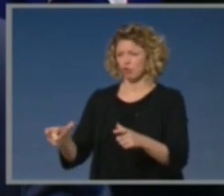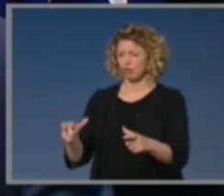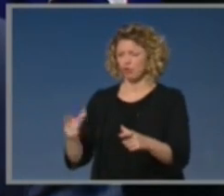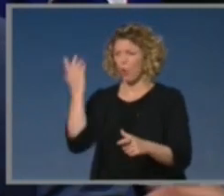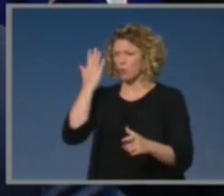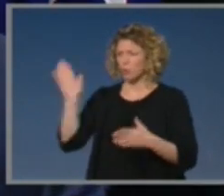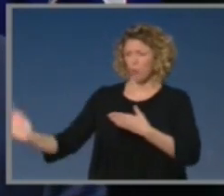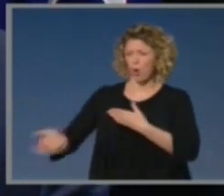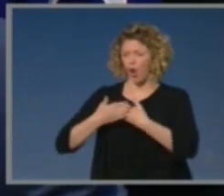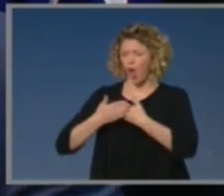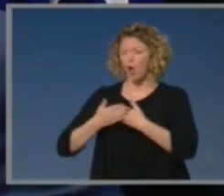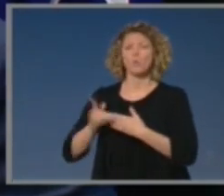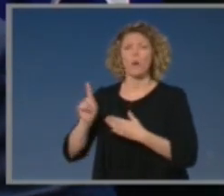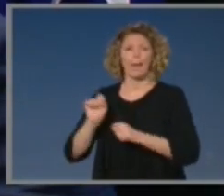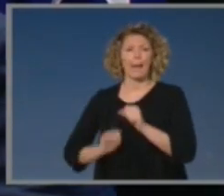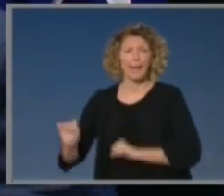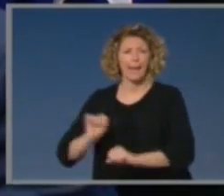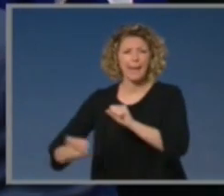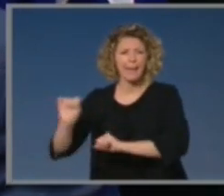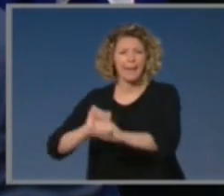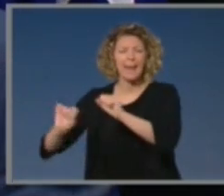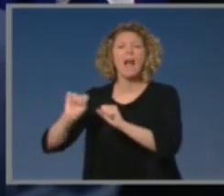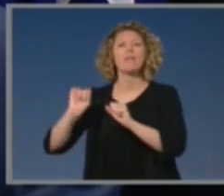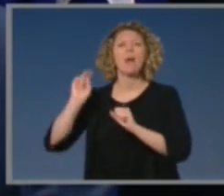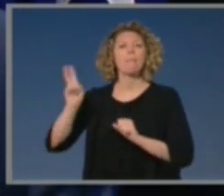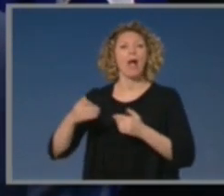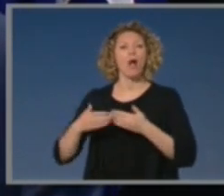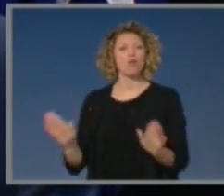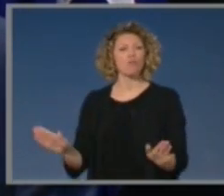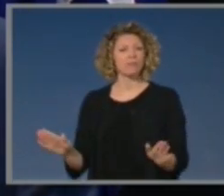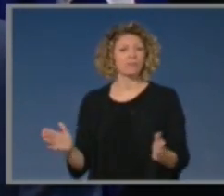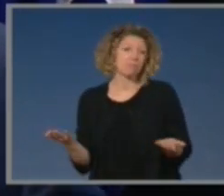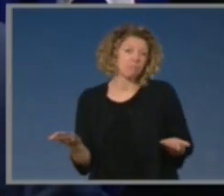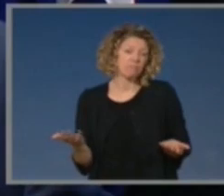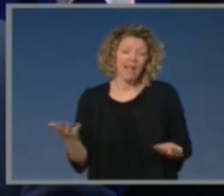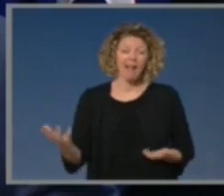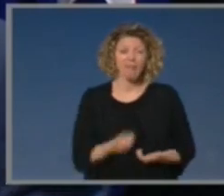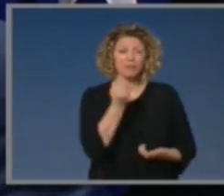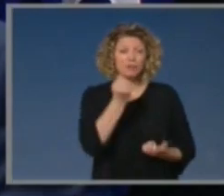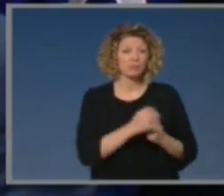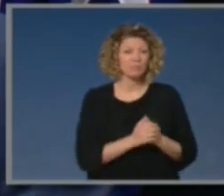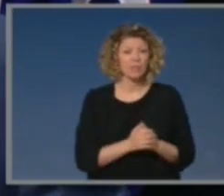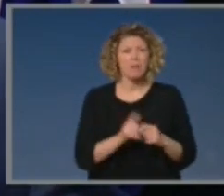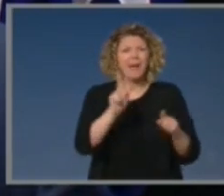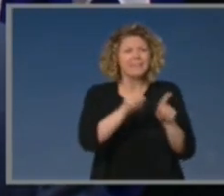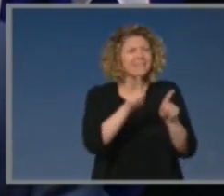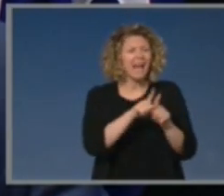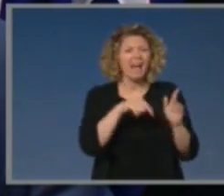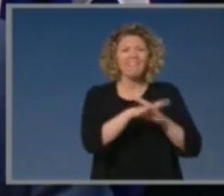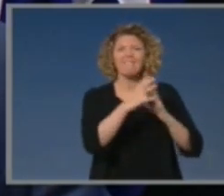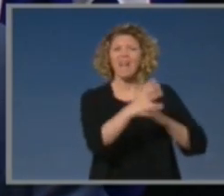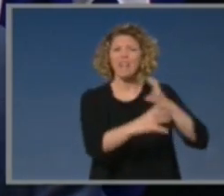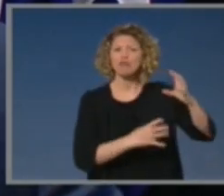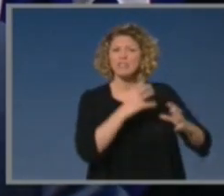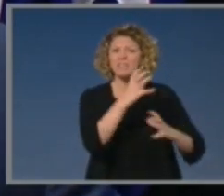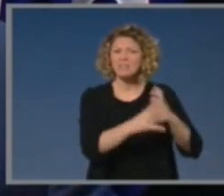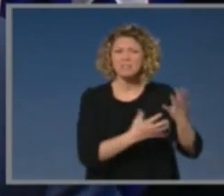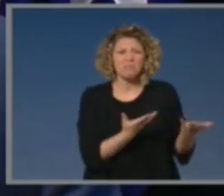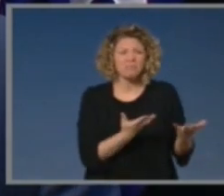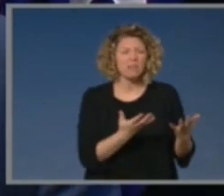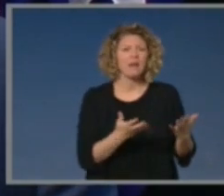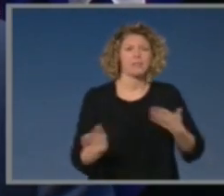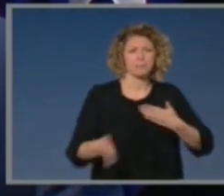Now that's true for a school, but as Nev and Christian were saying, that's what you have to do in a manufacturing plant. That's what you have to do in a shop. It's what you